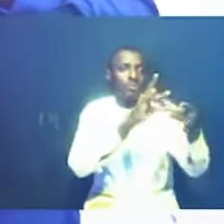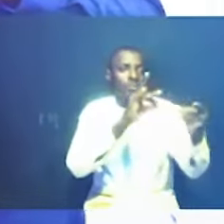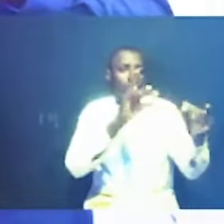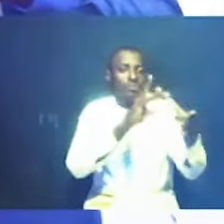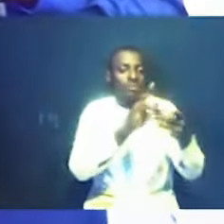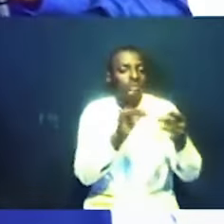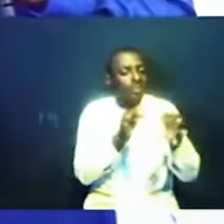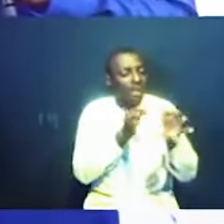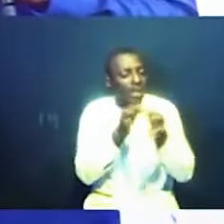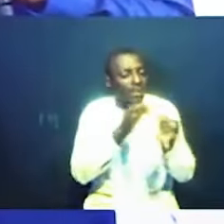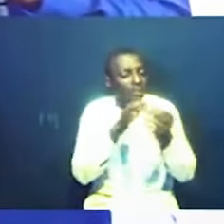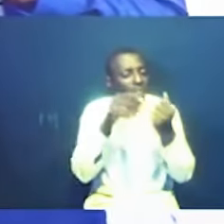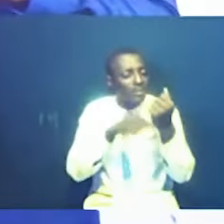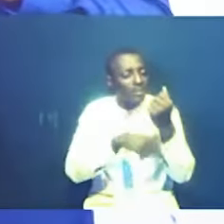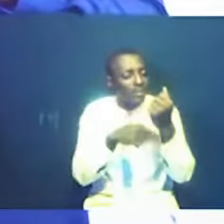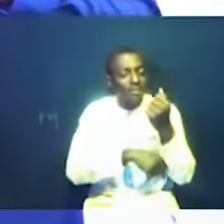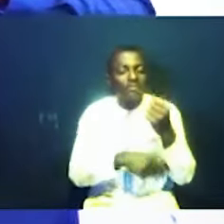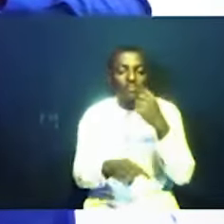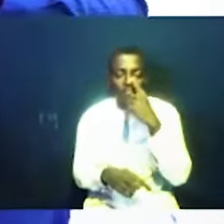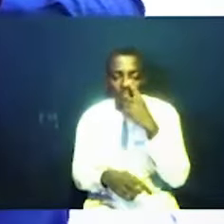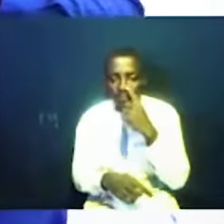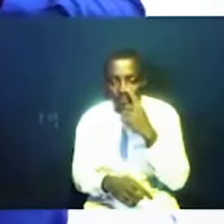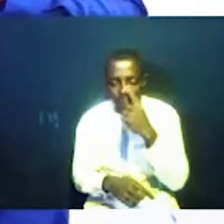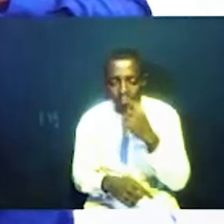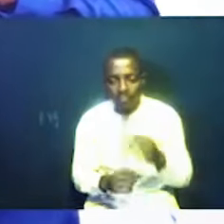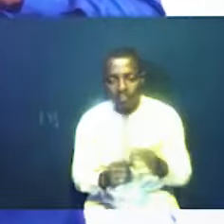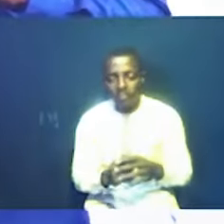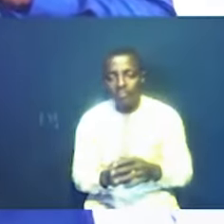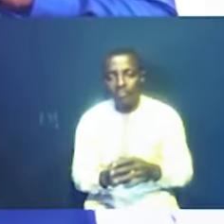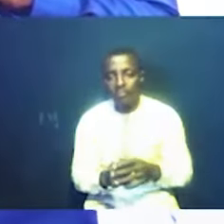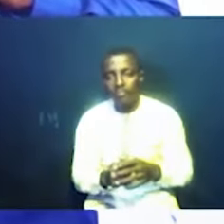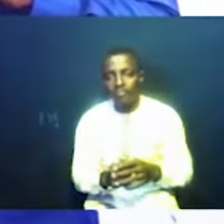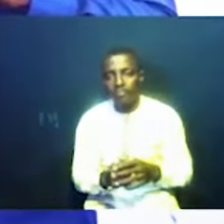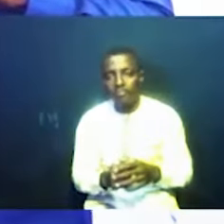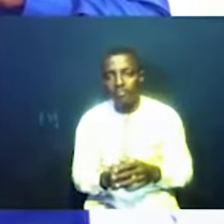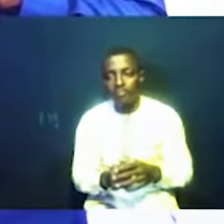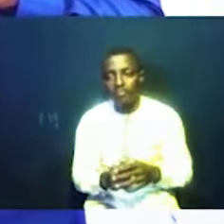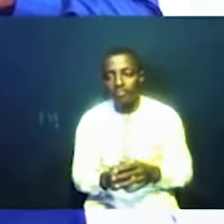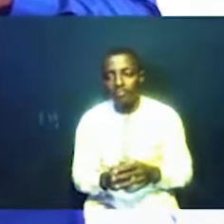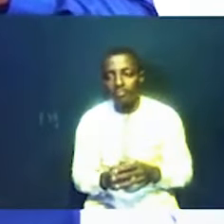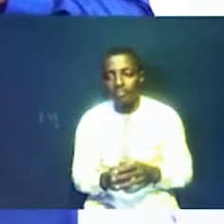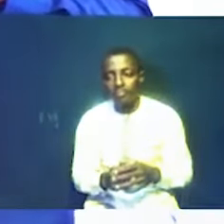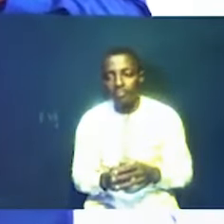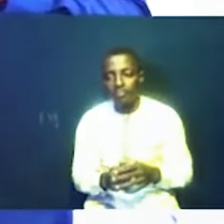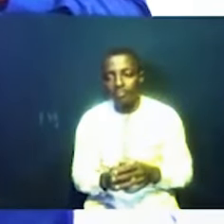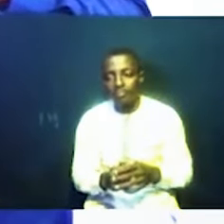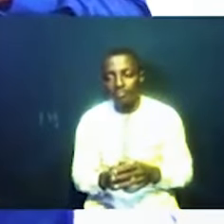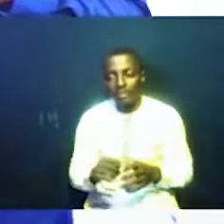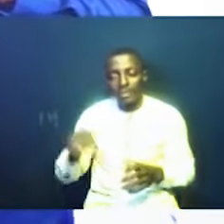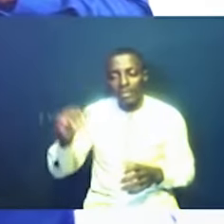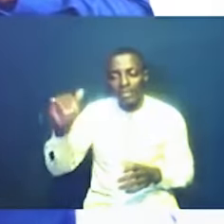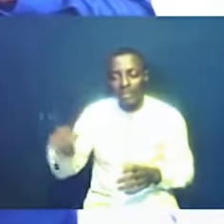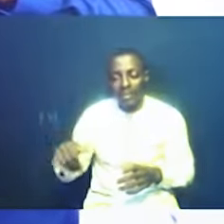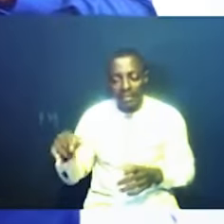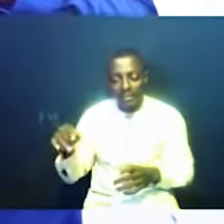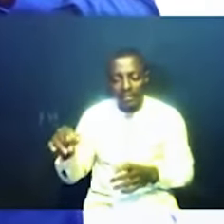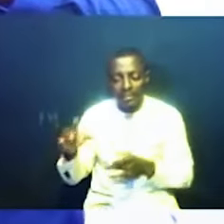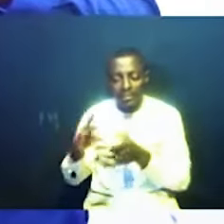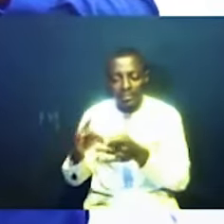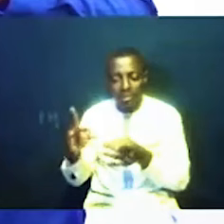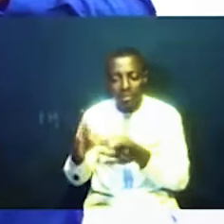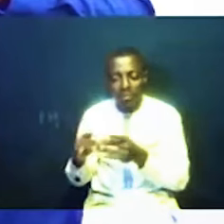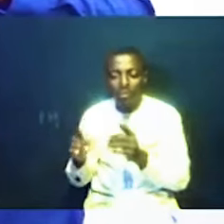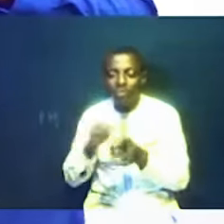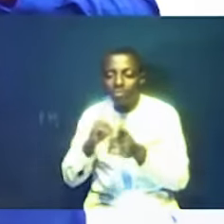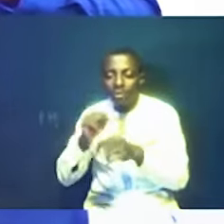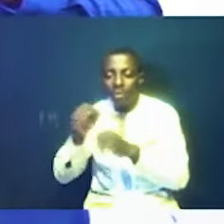his own, but as high priest that year, he prophesied that Jesus would die for the Jewish nation,